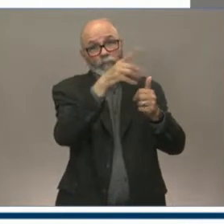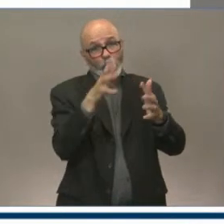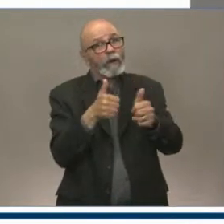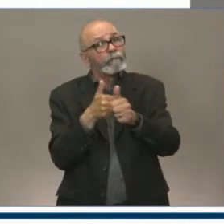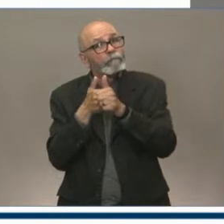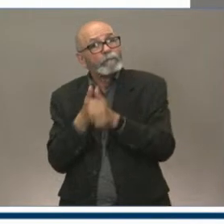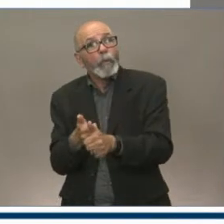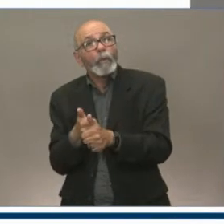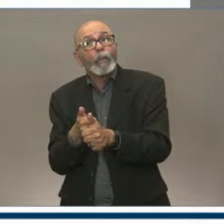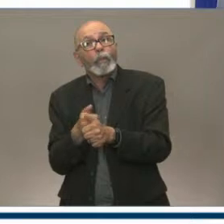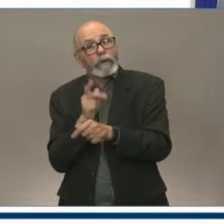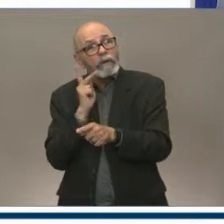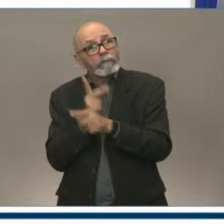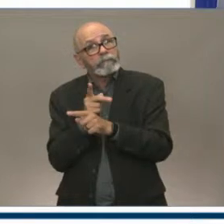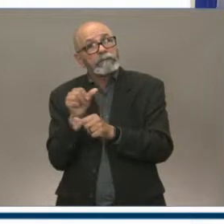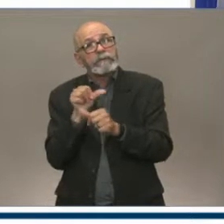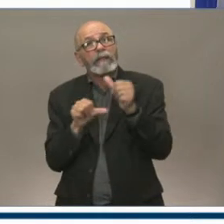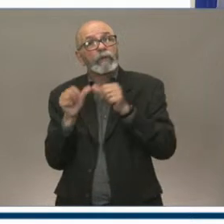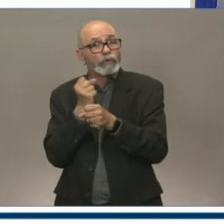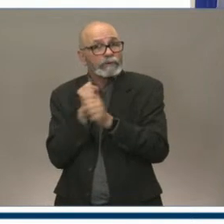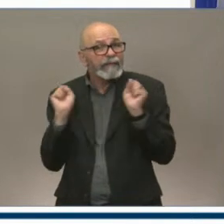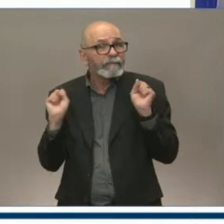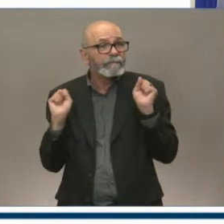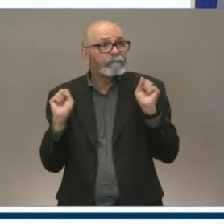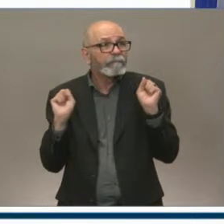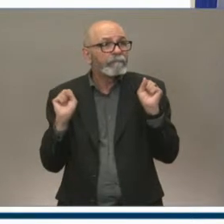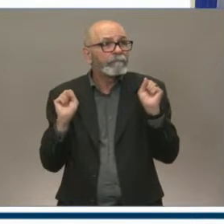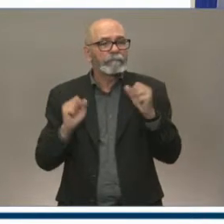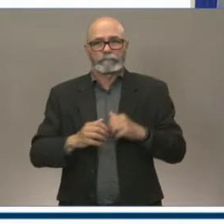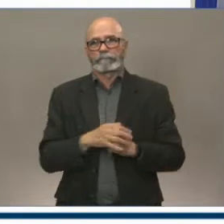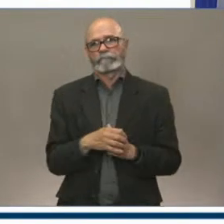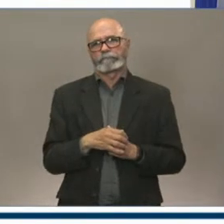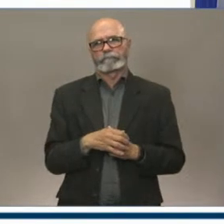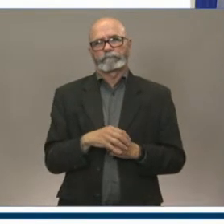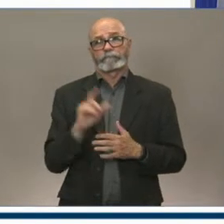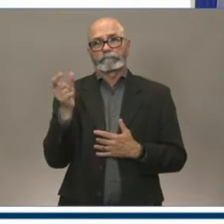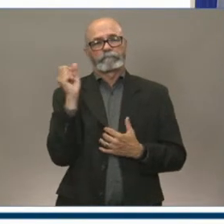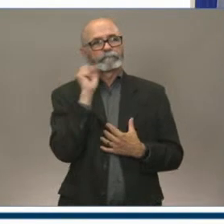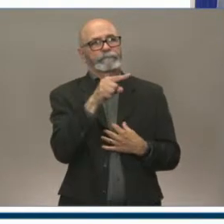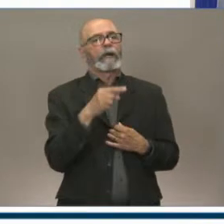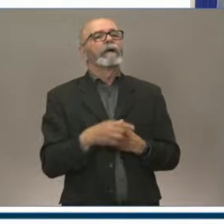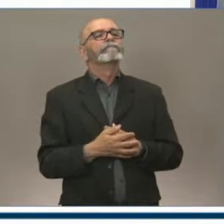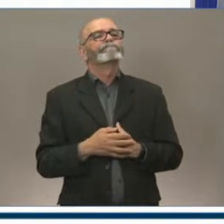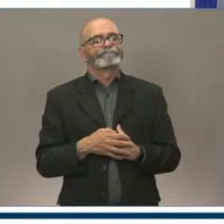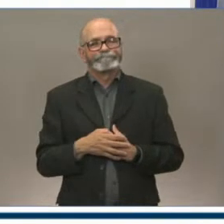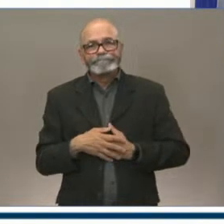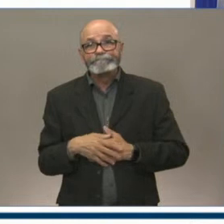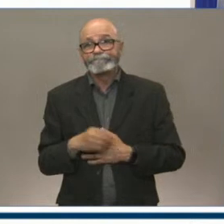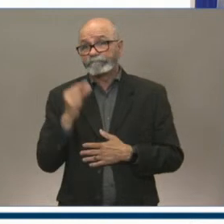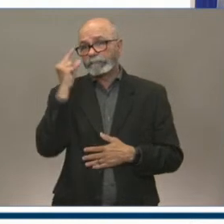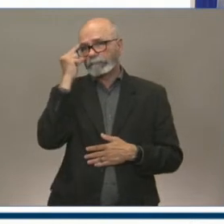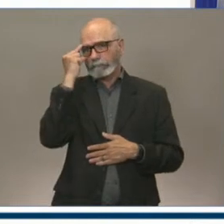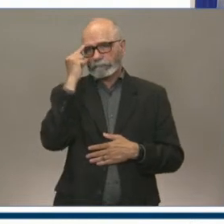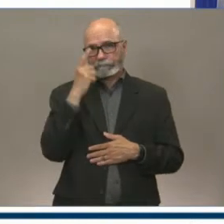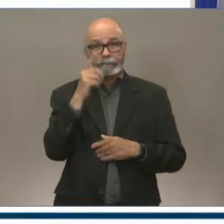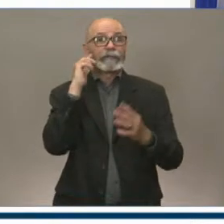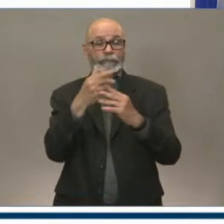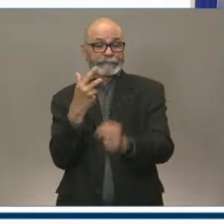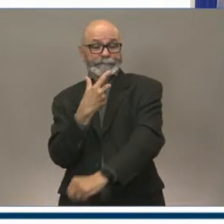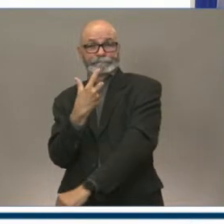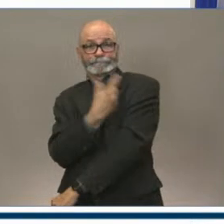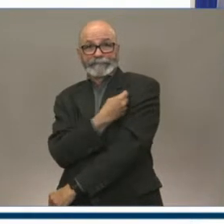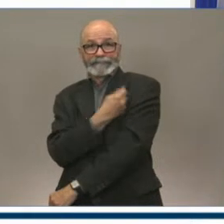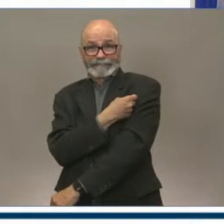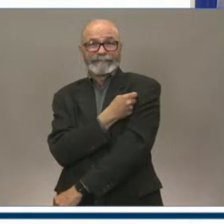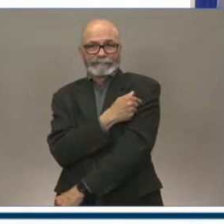other safe. Go ahead, Preston, with your follow-up. Yeah, my follow-up is about vaccines. There was a